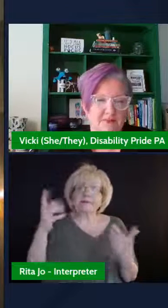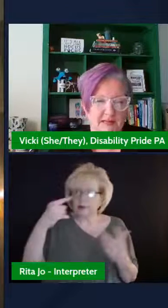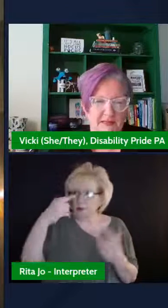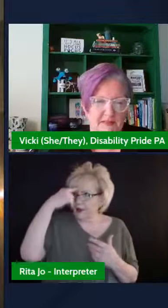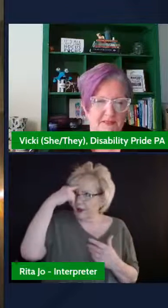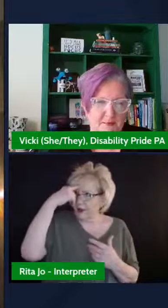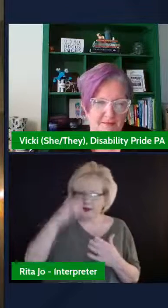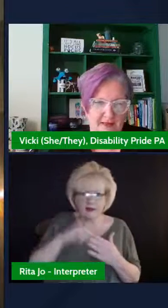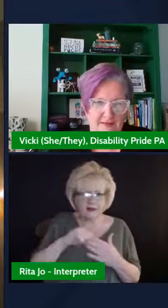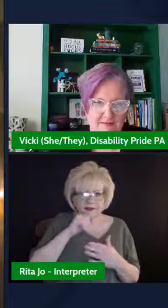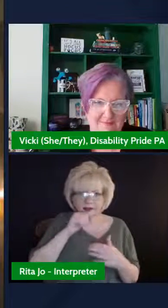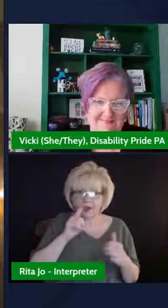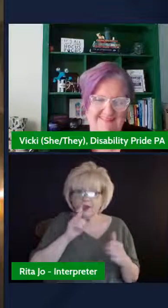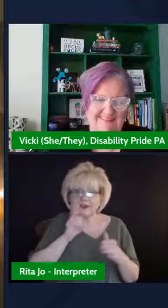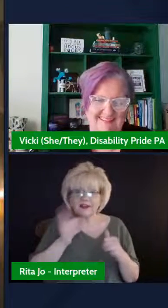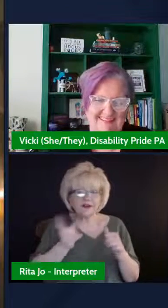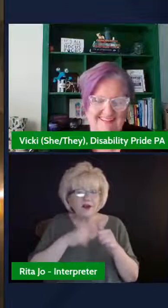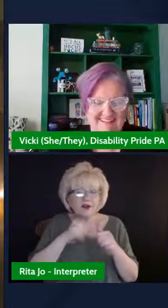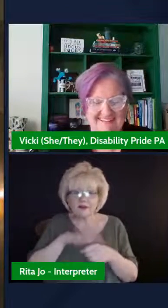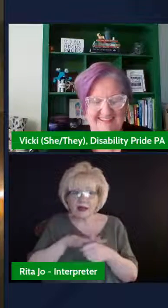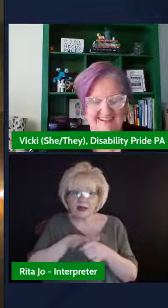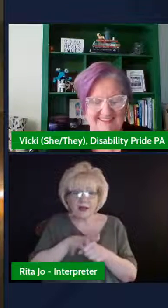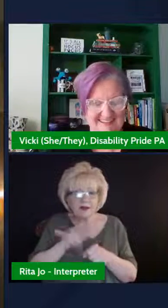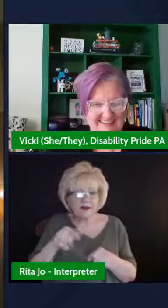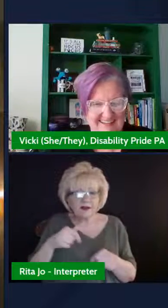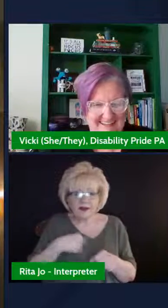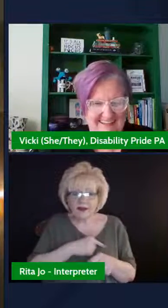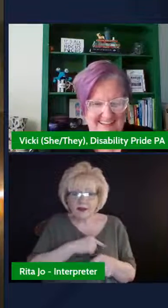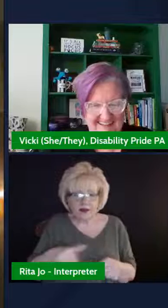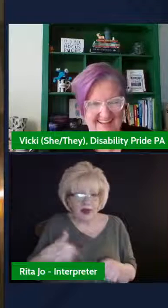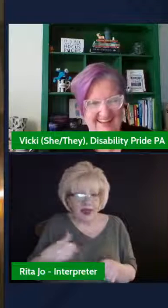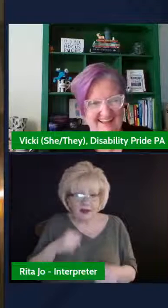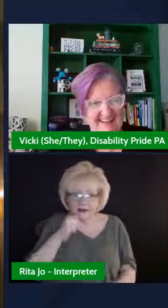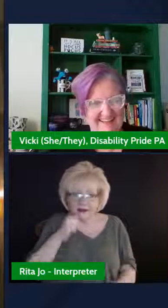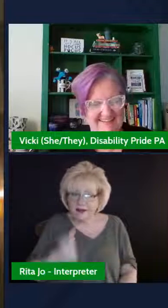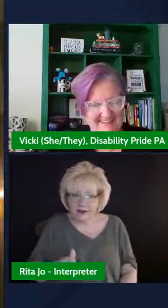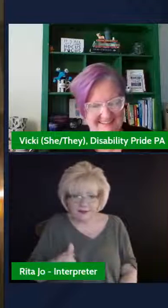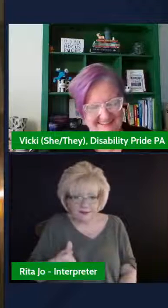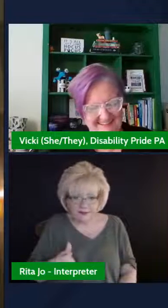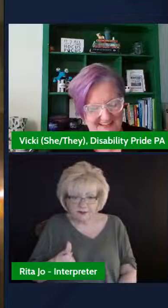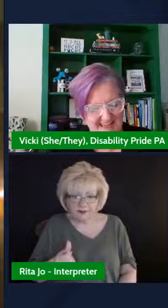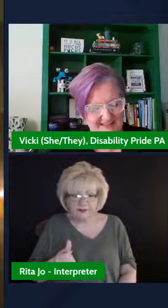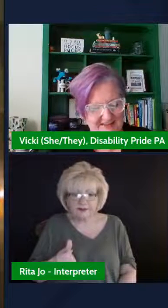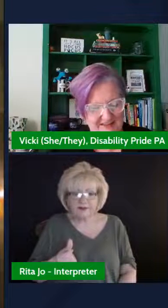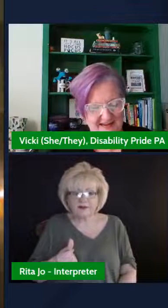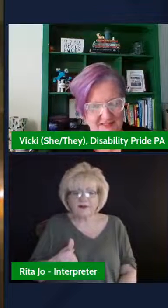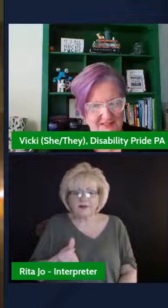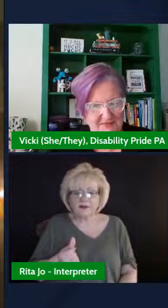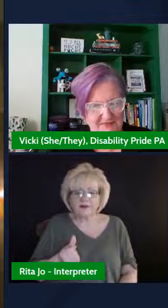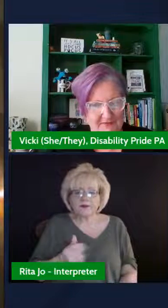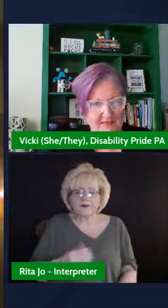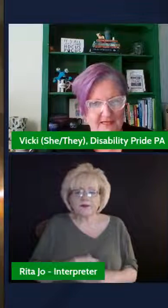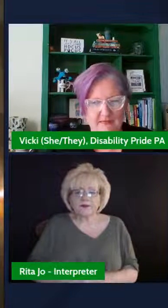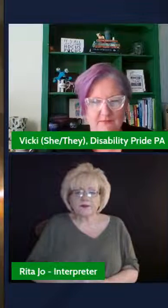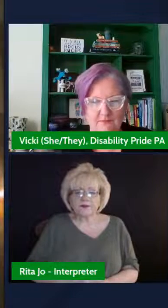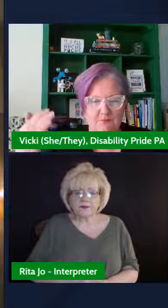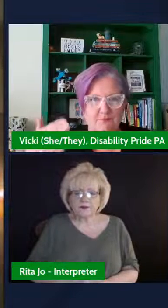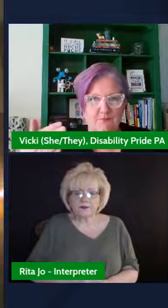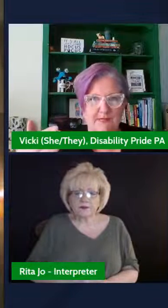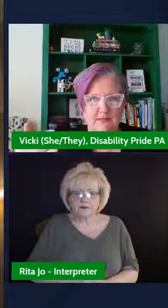the first pandemic that we've had. Nope. and and I just feel